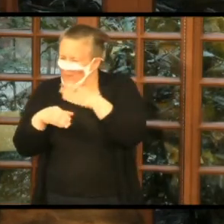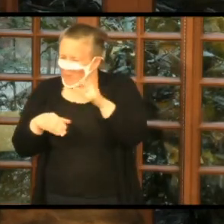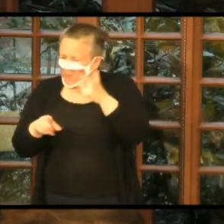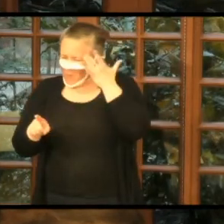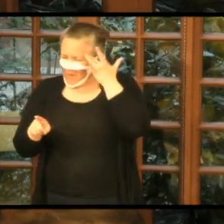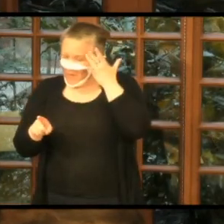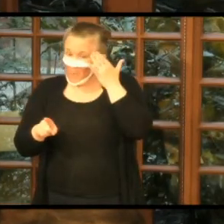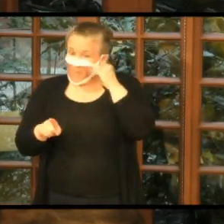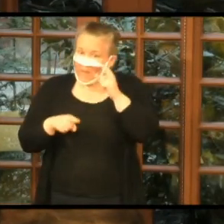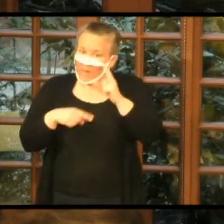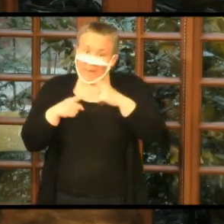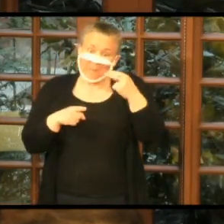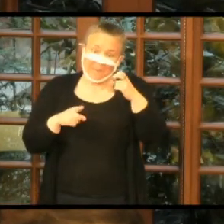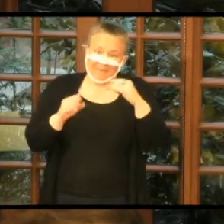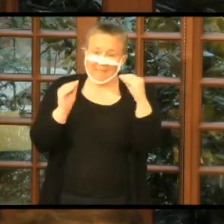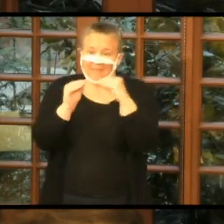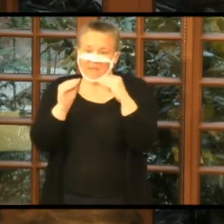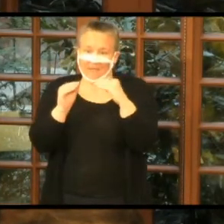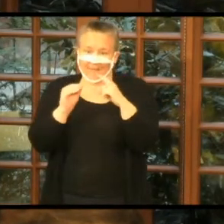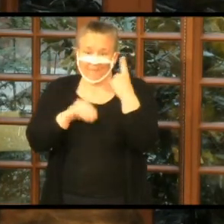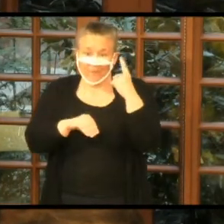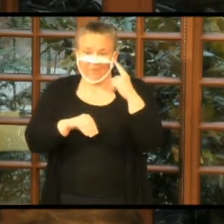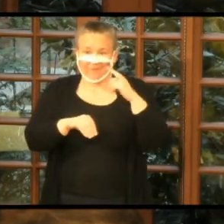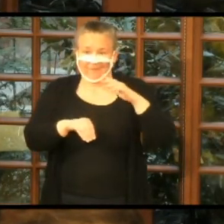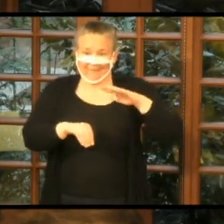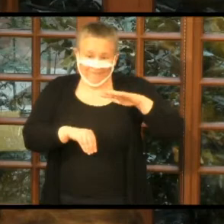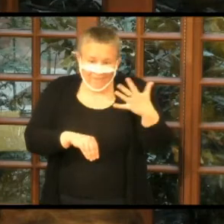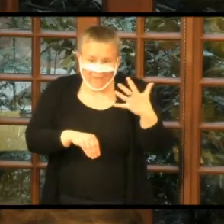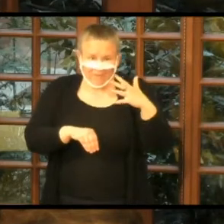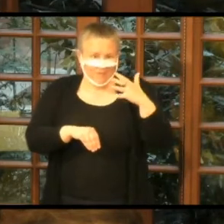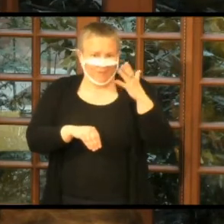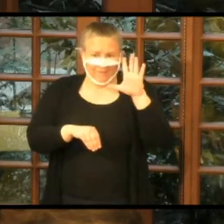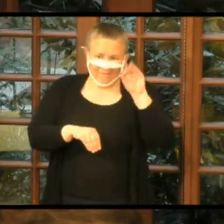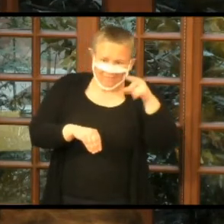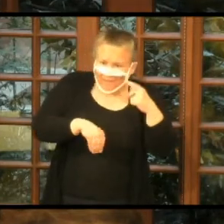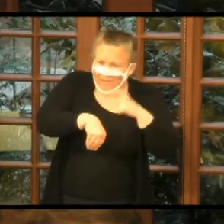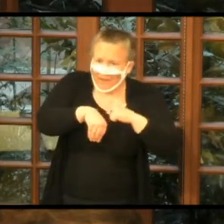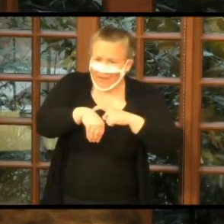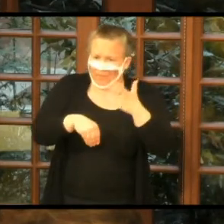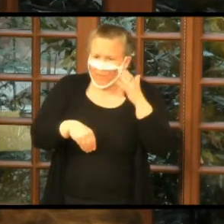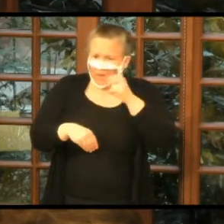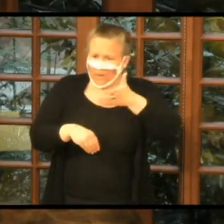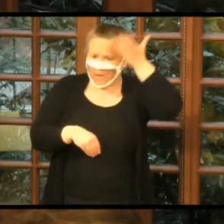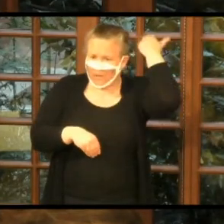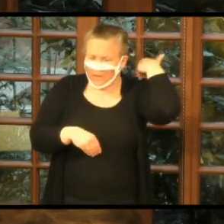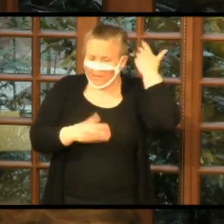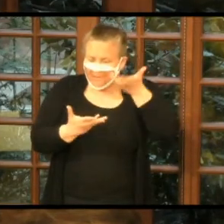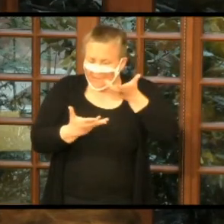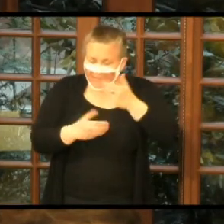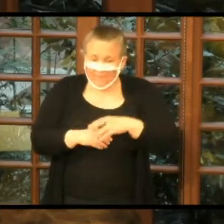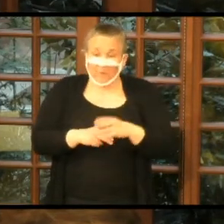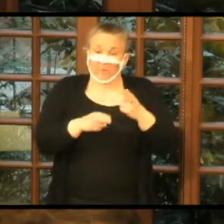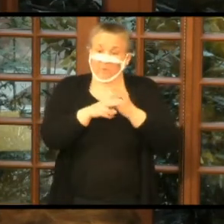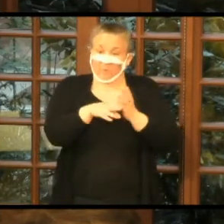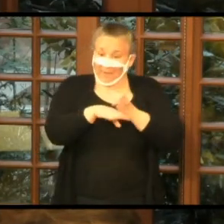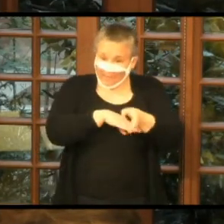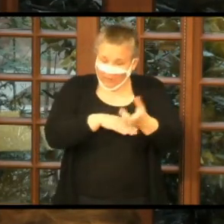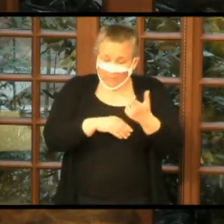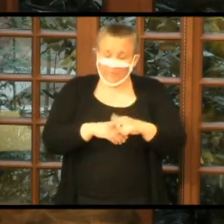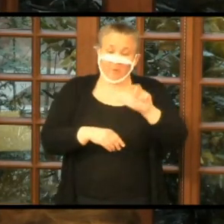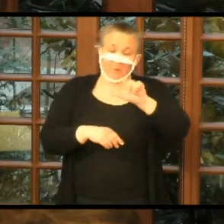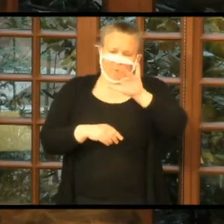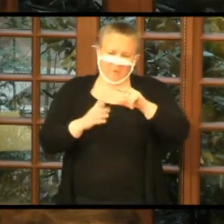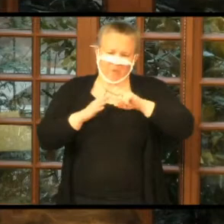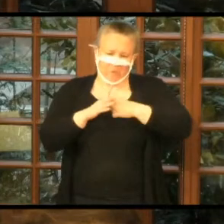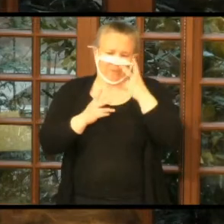Why not when Pete kissed her for the first or fifth or 50th time? Shortly after, Lucy